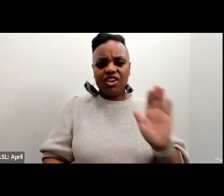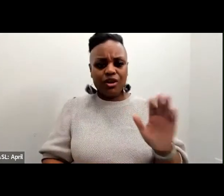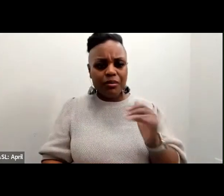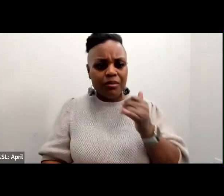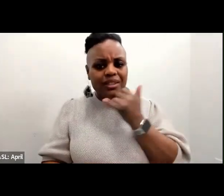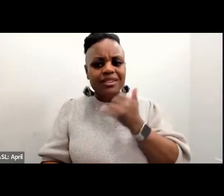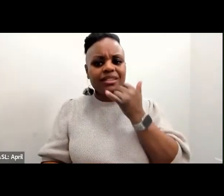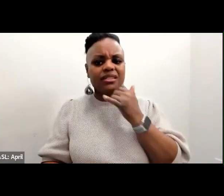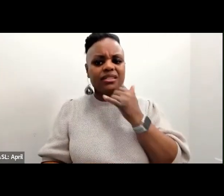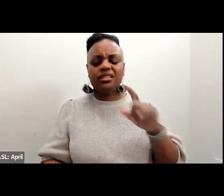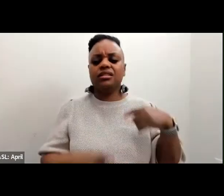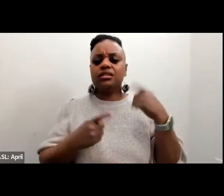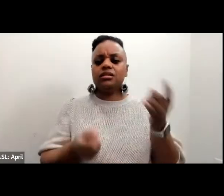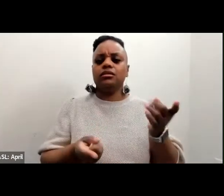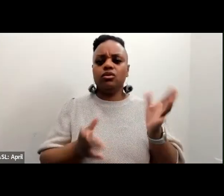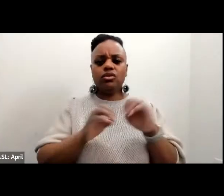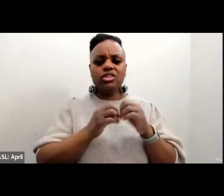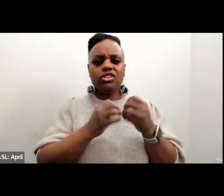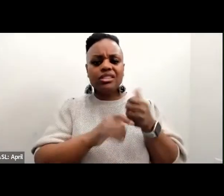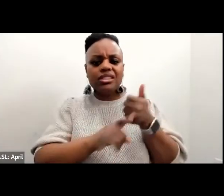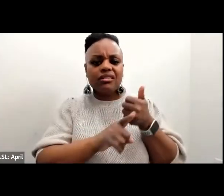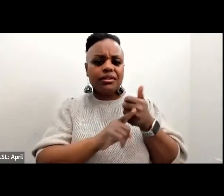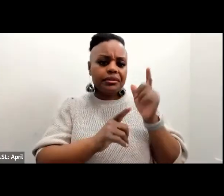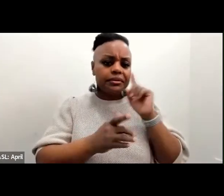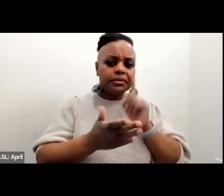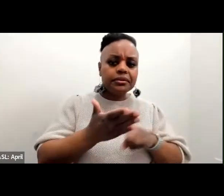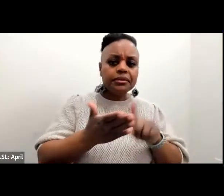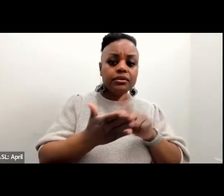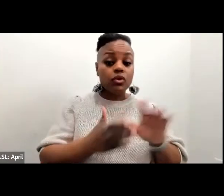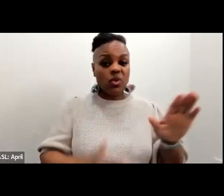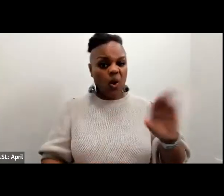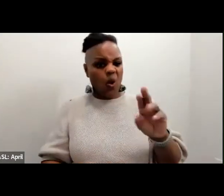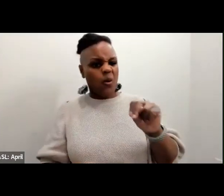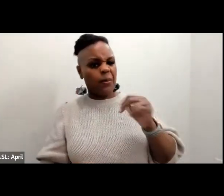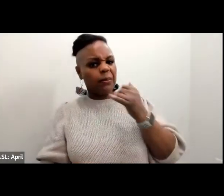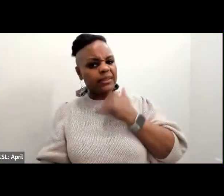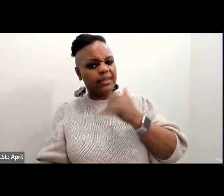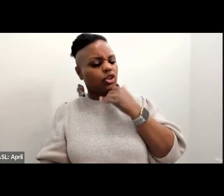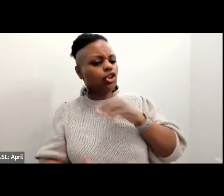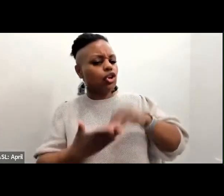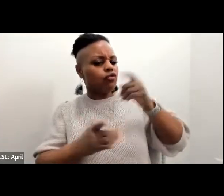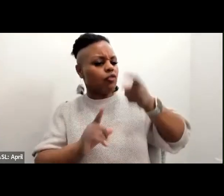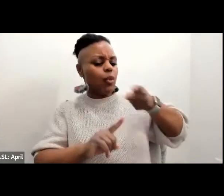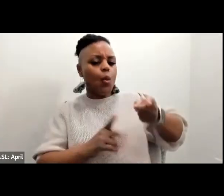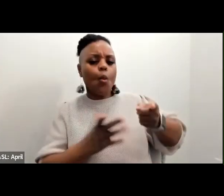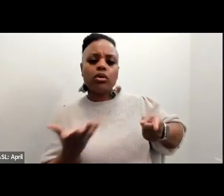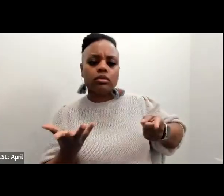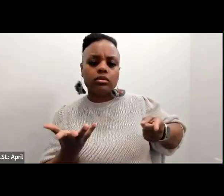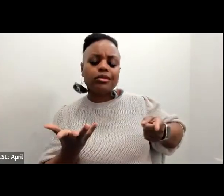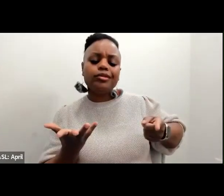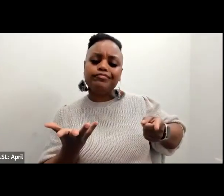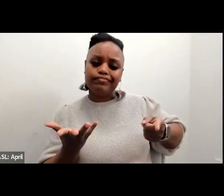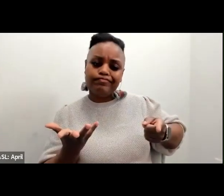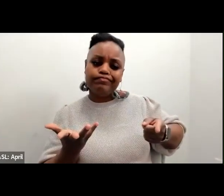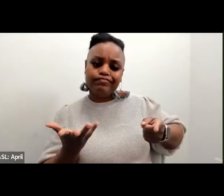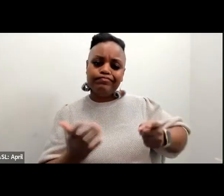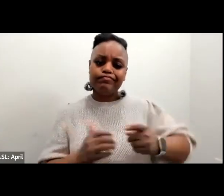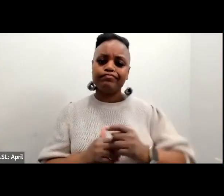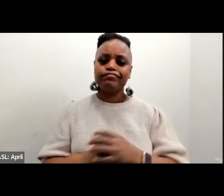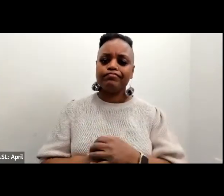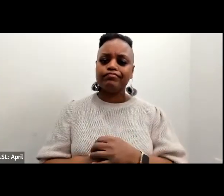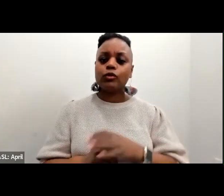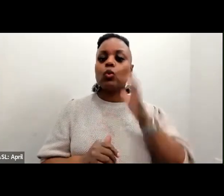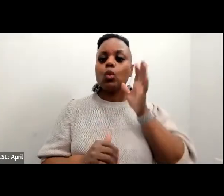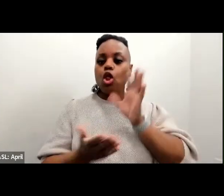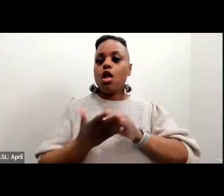We're gonna hear a lot about these questions with a lot of texture and nuance from the authors and from Liz.